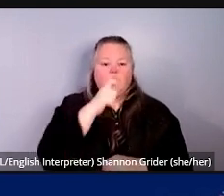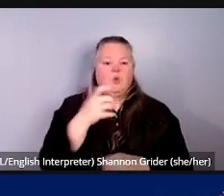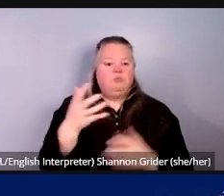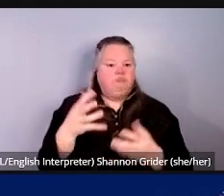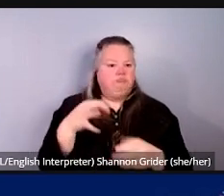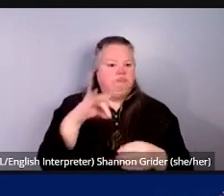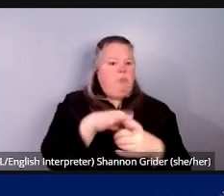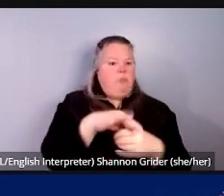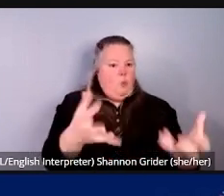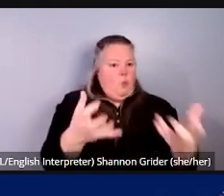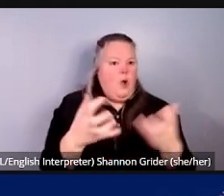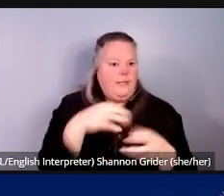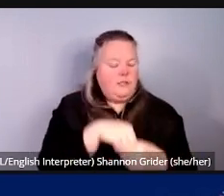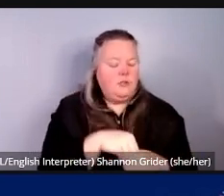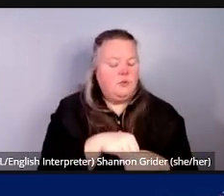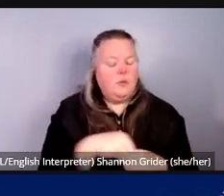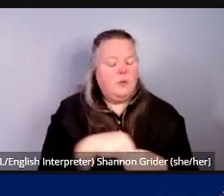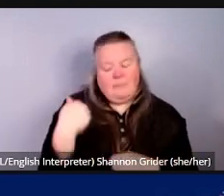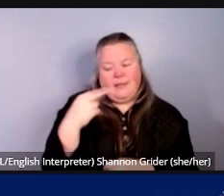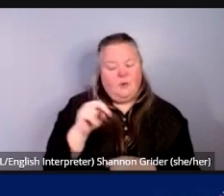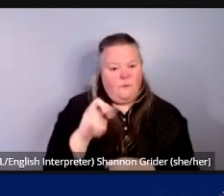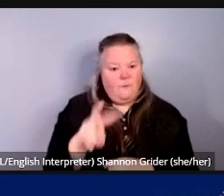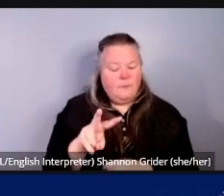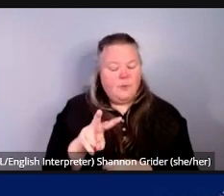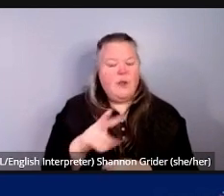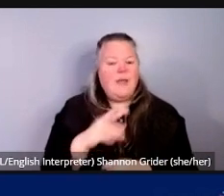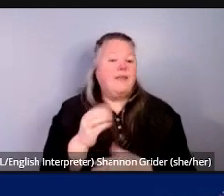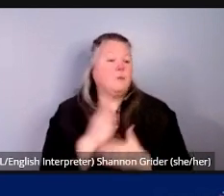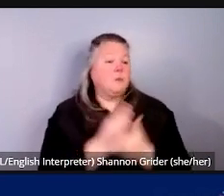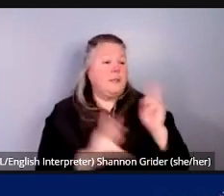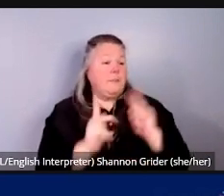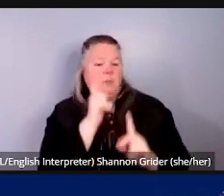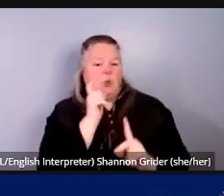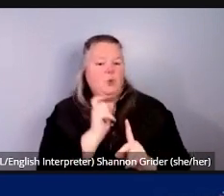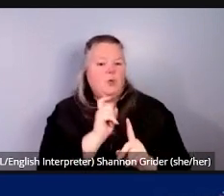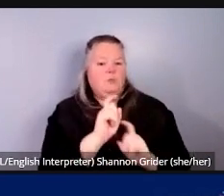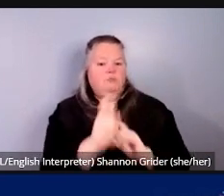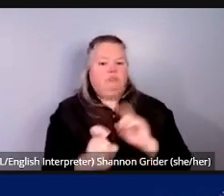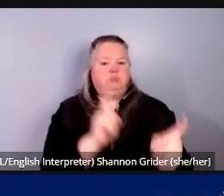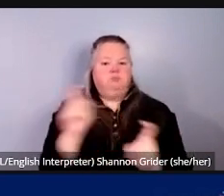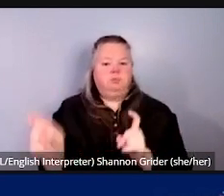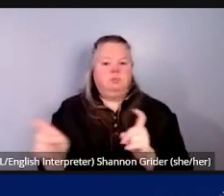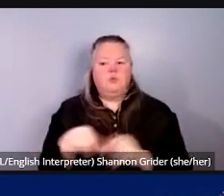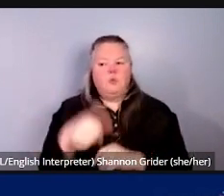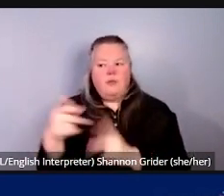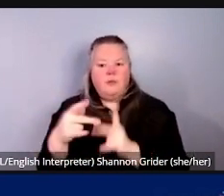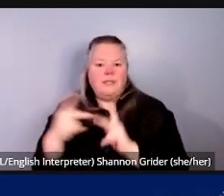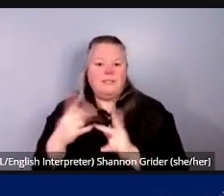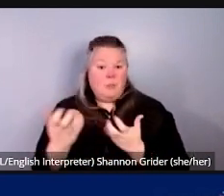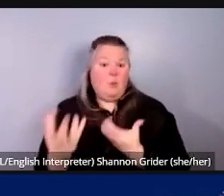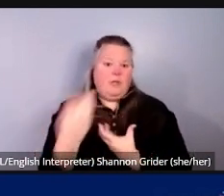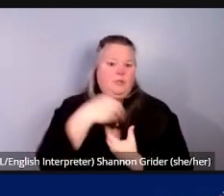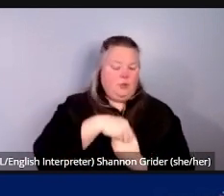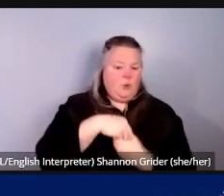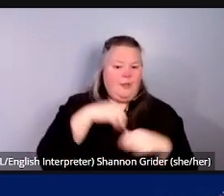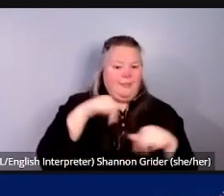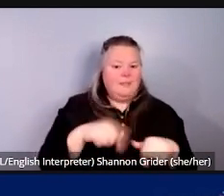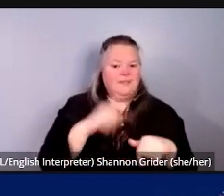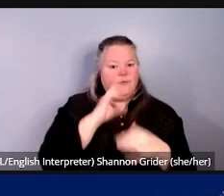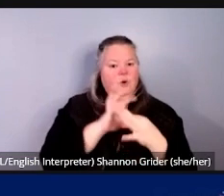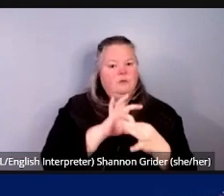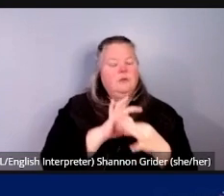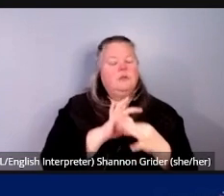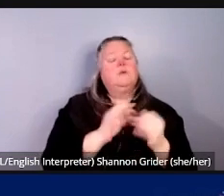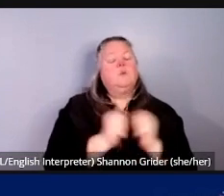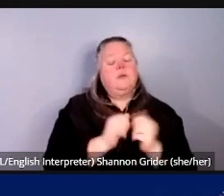in November. And we know that there were people that got assigned to different places that wanted to opt in to engaging with